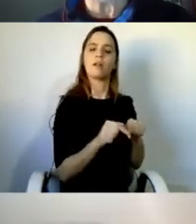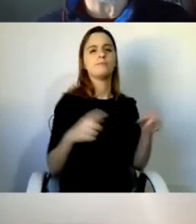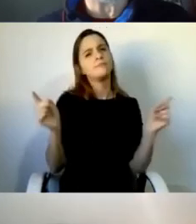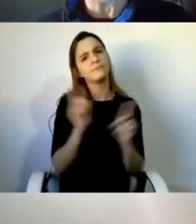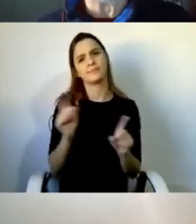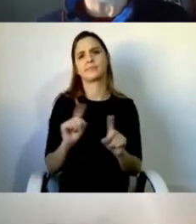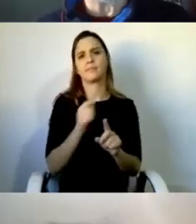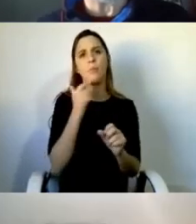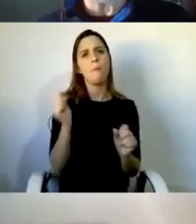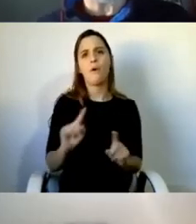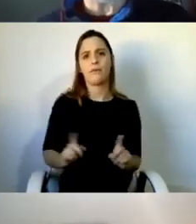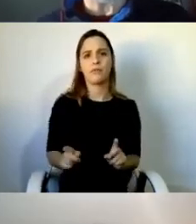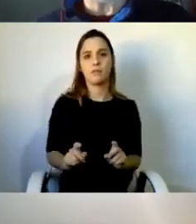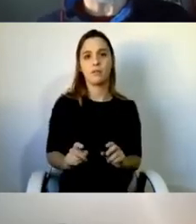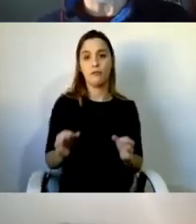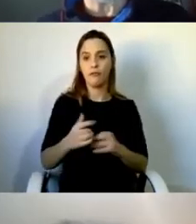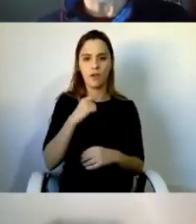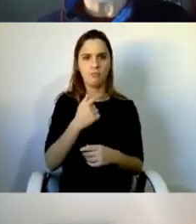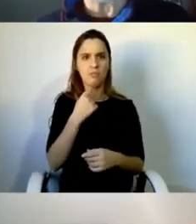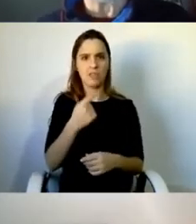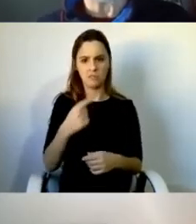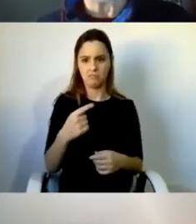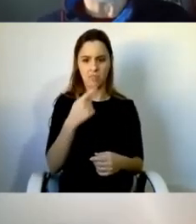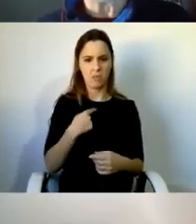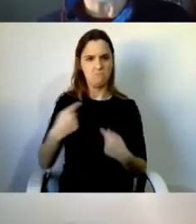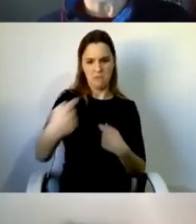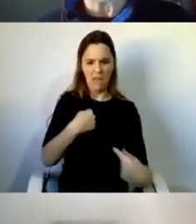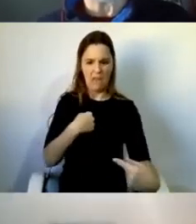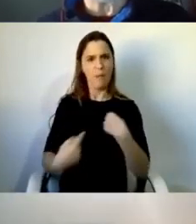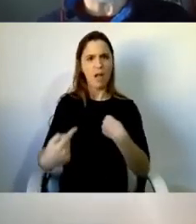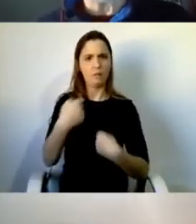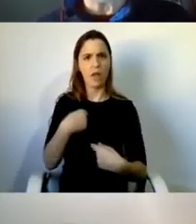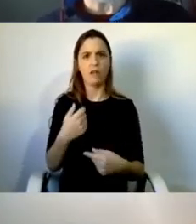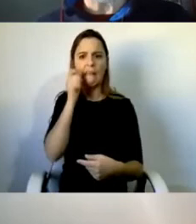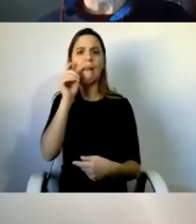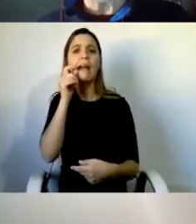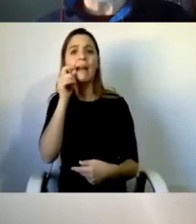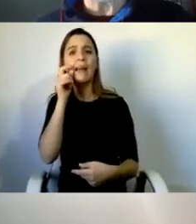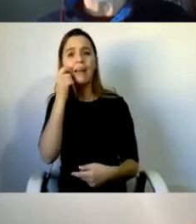cursed, both by parents and the government, because